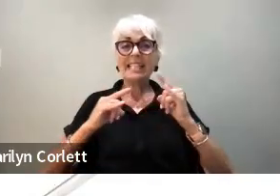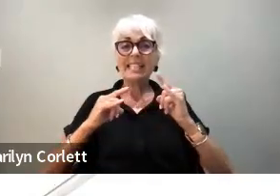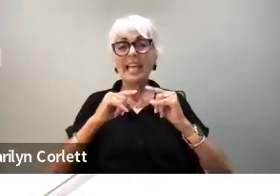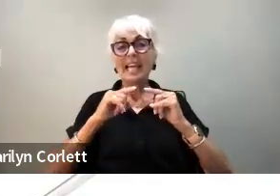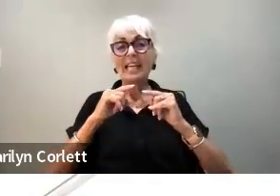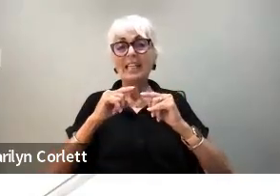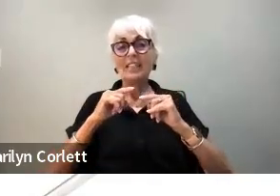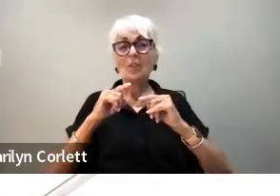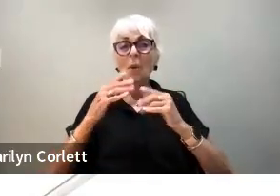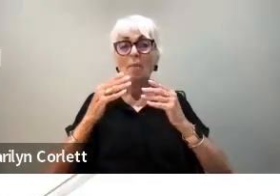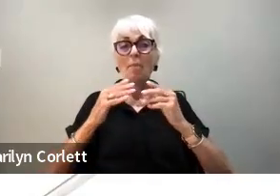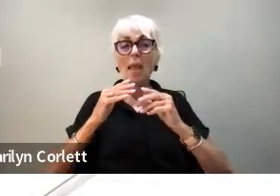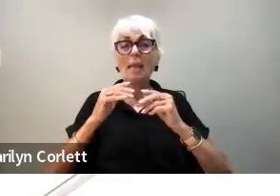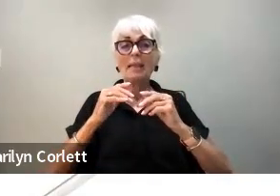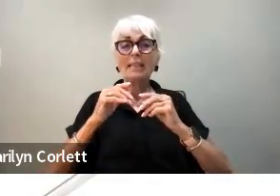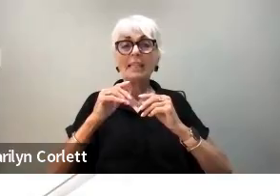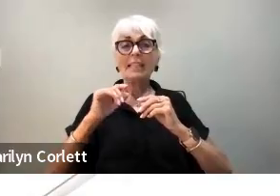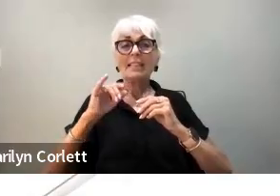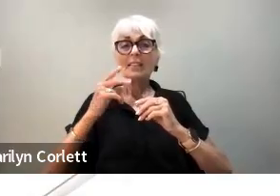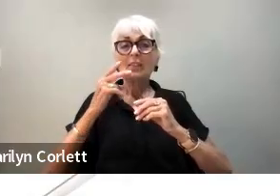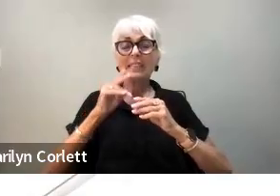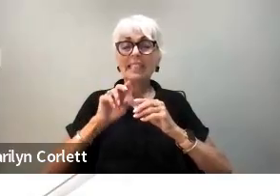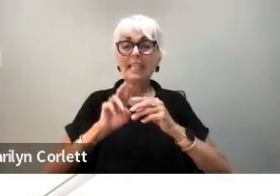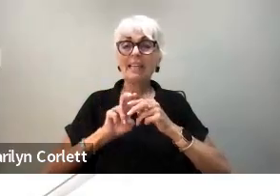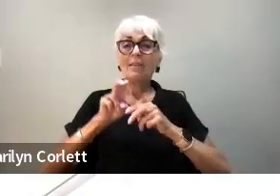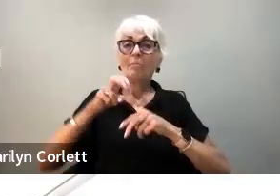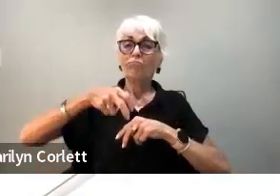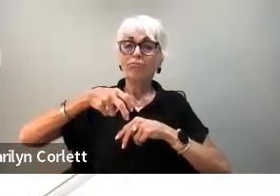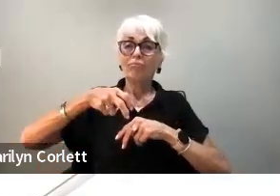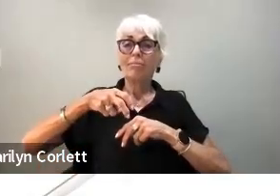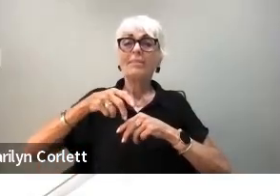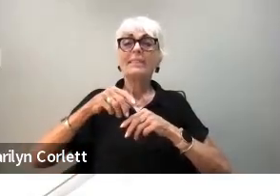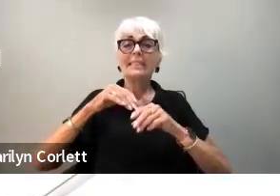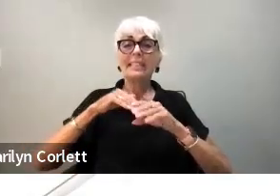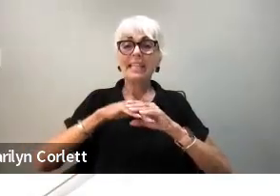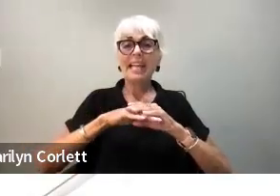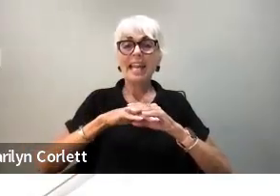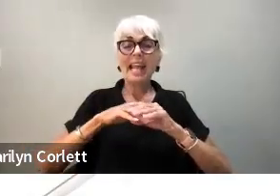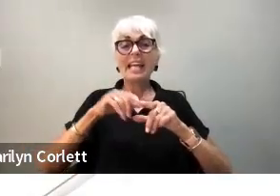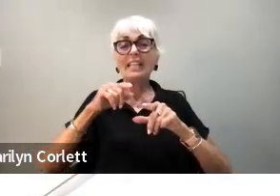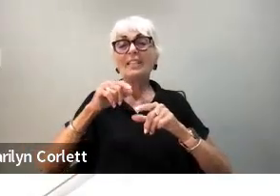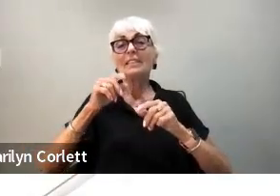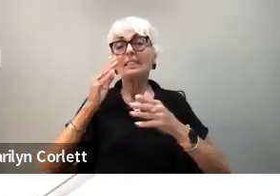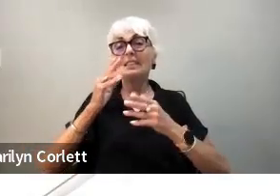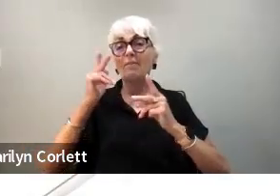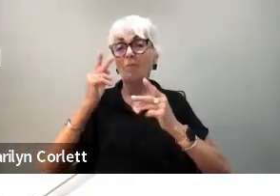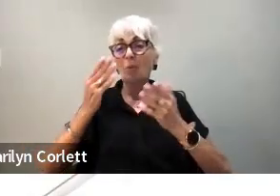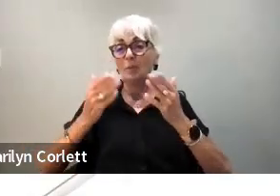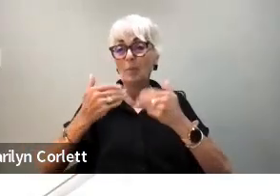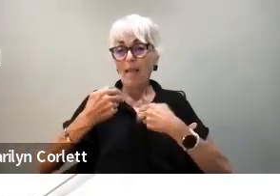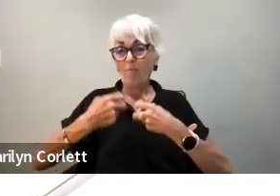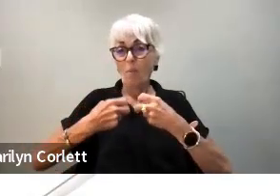might be difficult for folks to step over, or could be a trip hazard. So that is the one downfall for that.